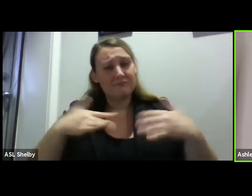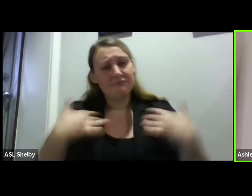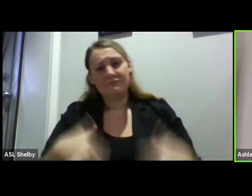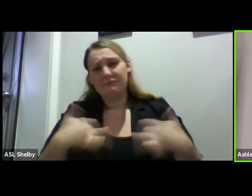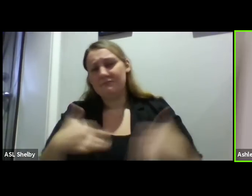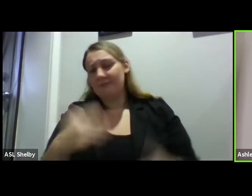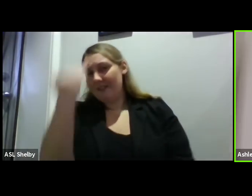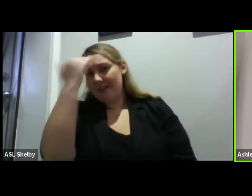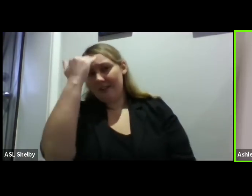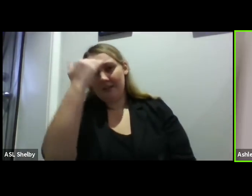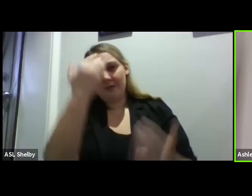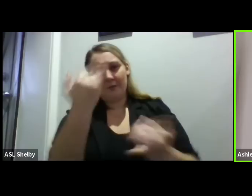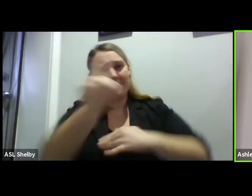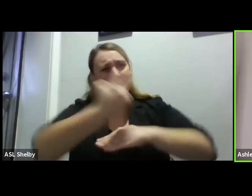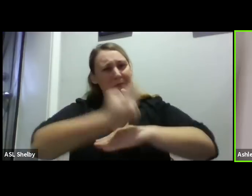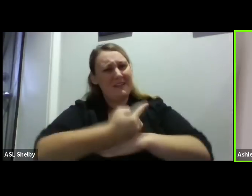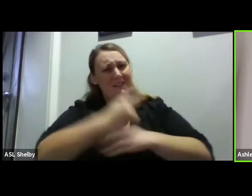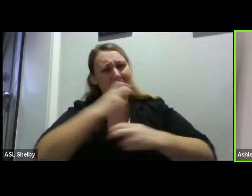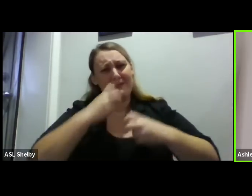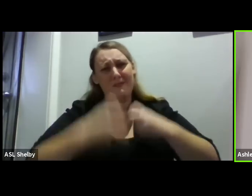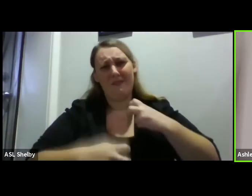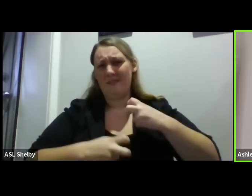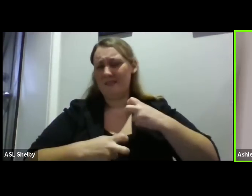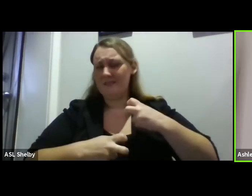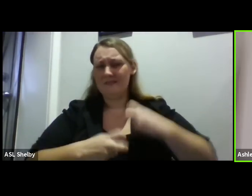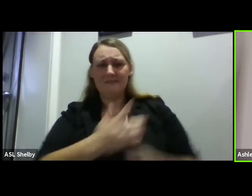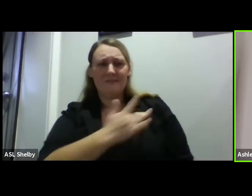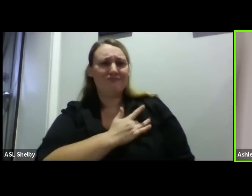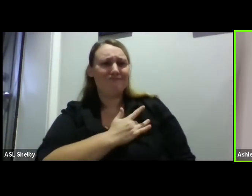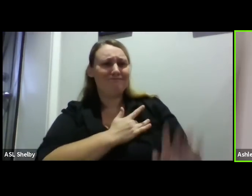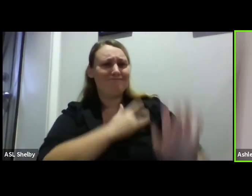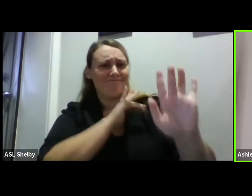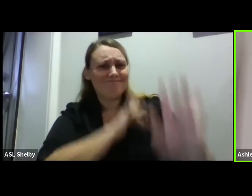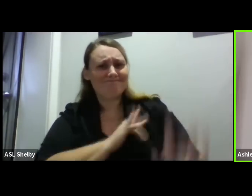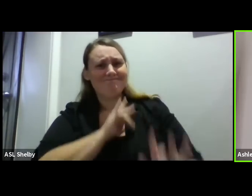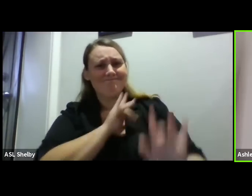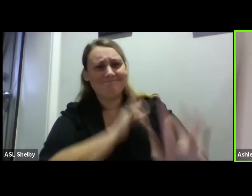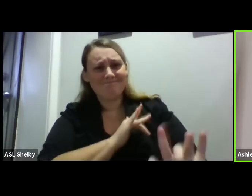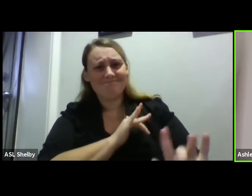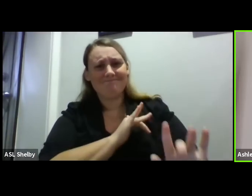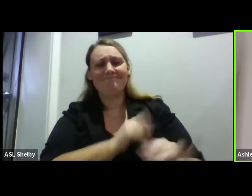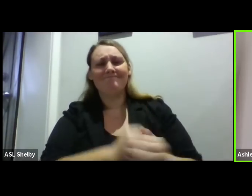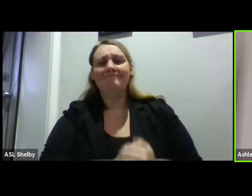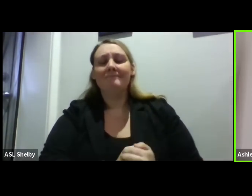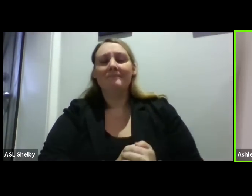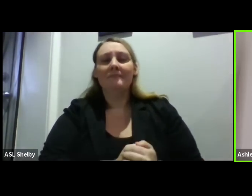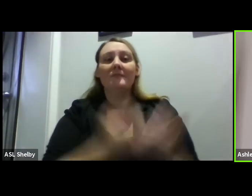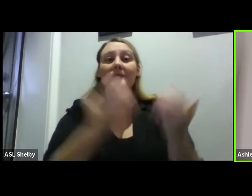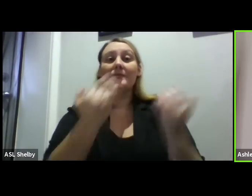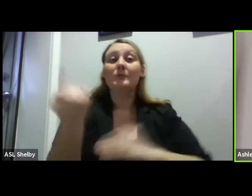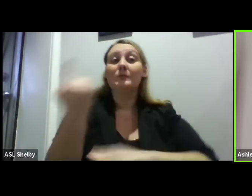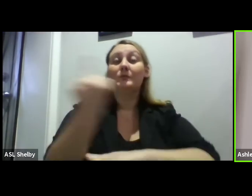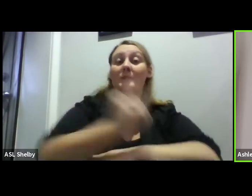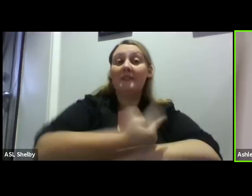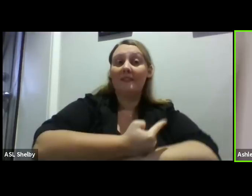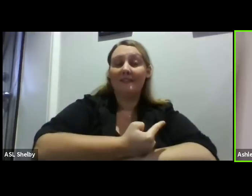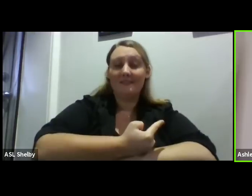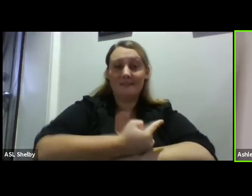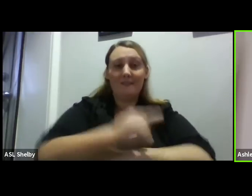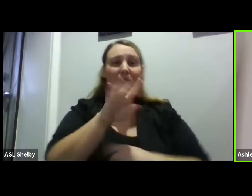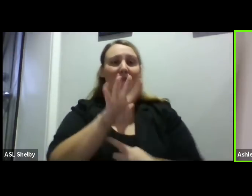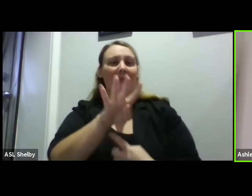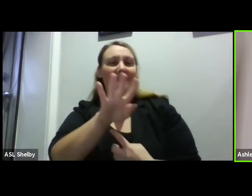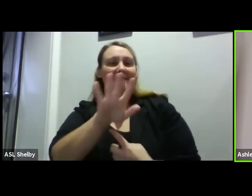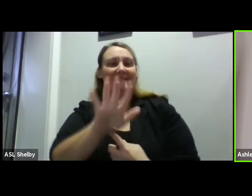you. Today marks the 45th anniversary of International Horse Day, when